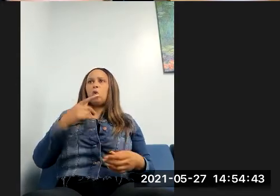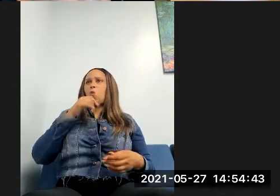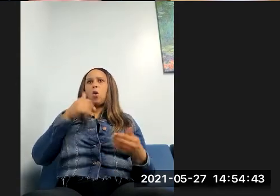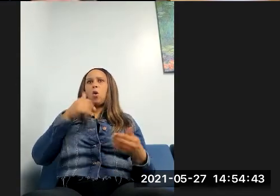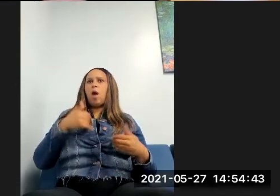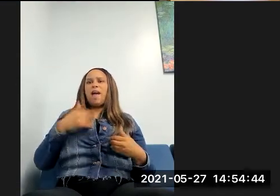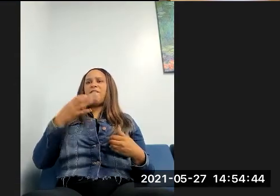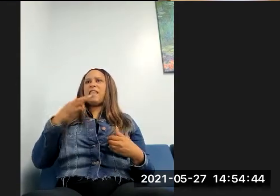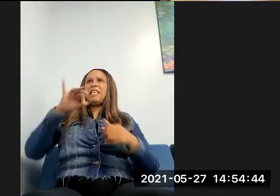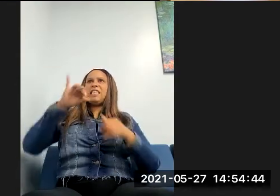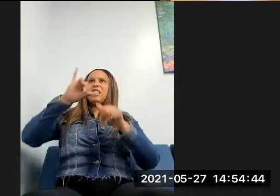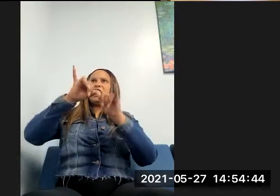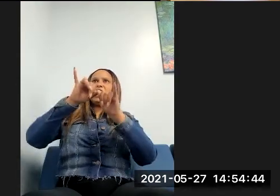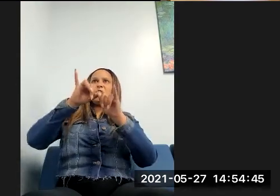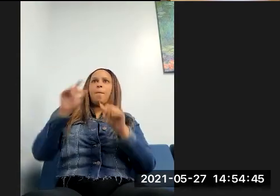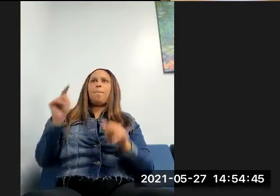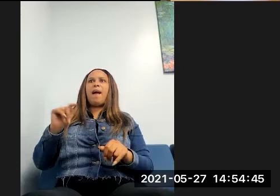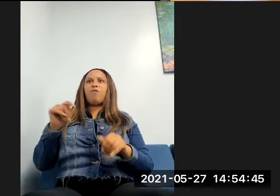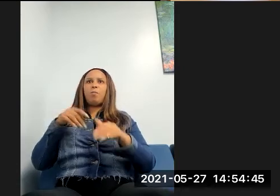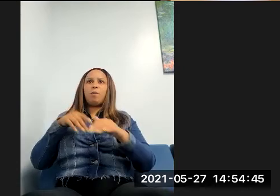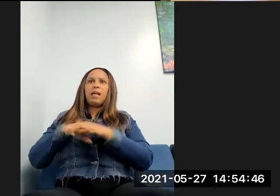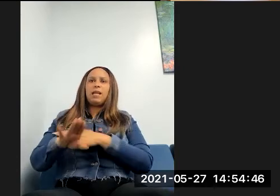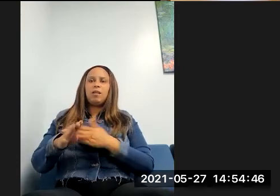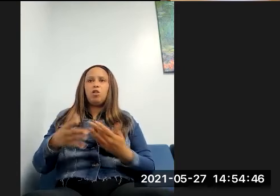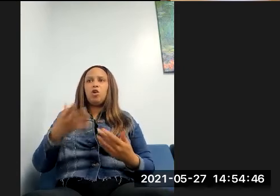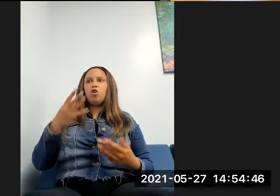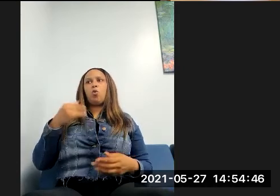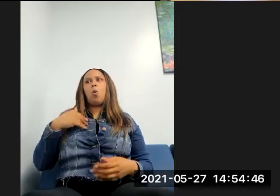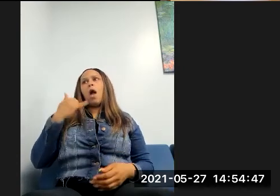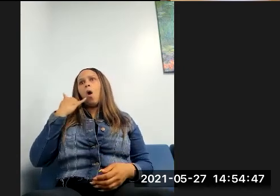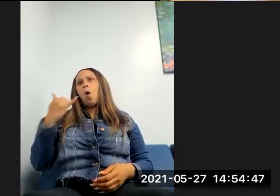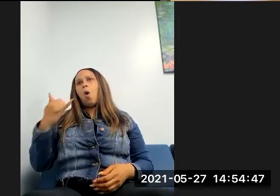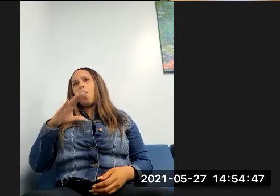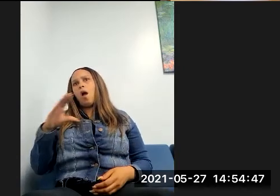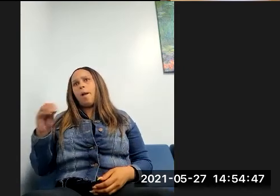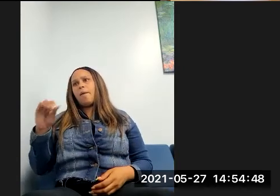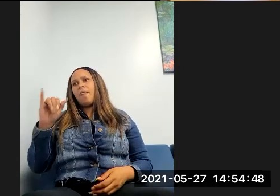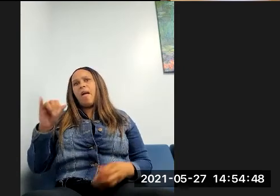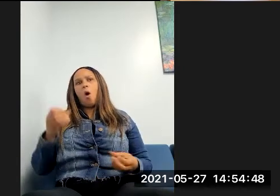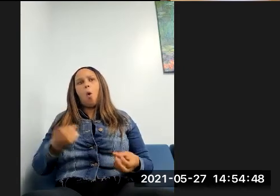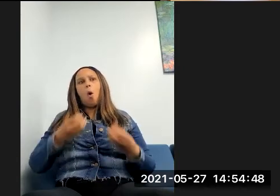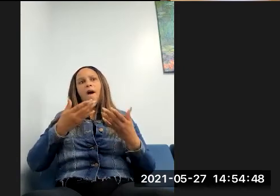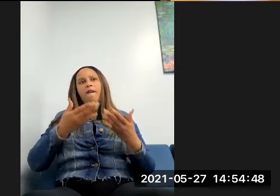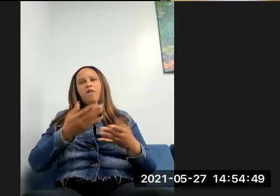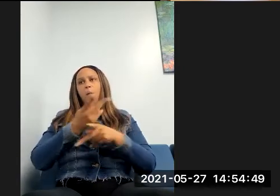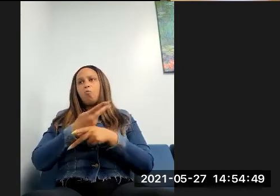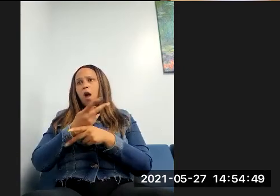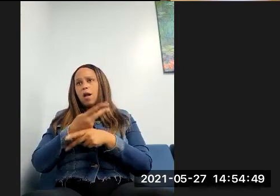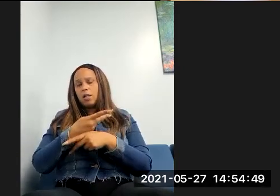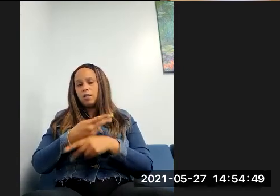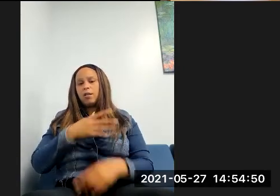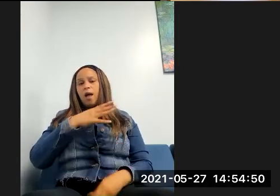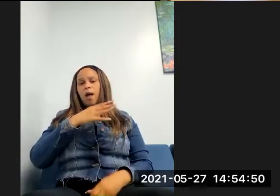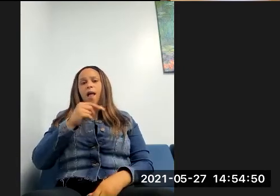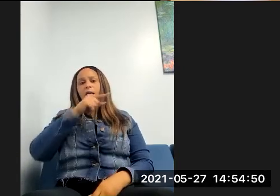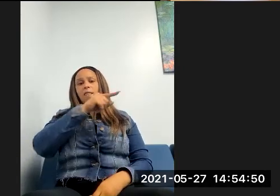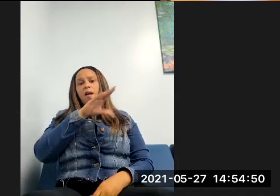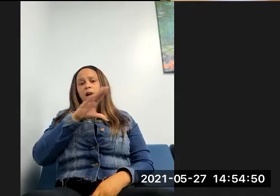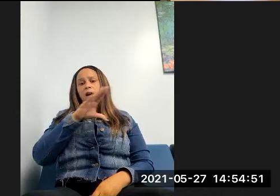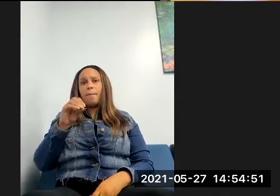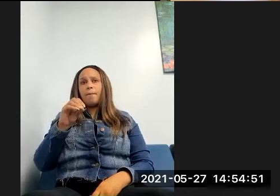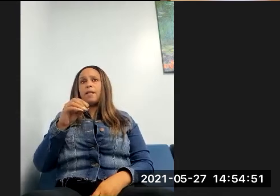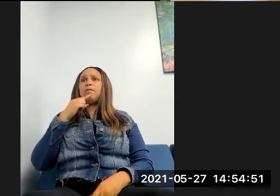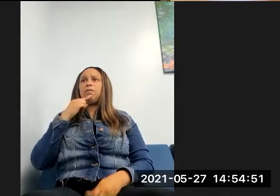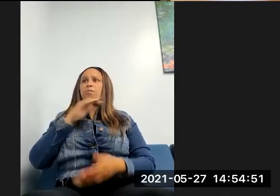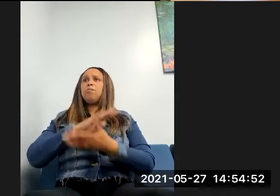our bathrooms. And so I called a company that was offering a product, and the company was kind enough to give